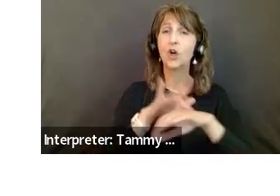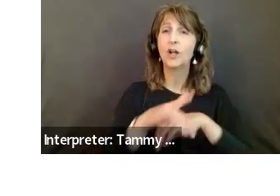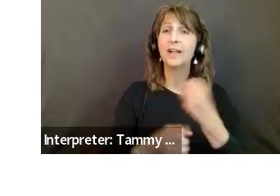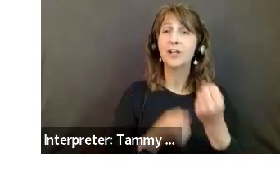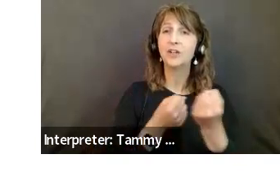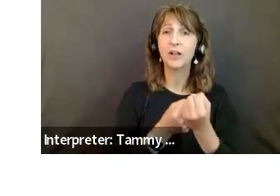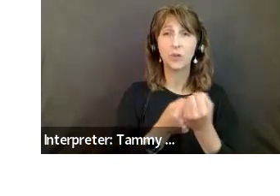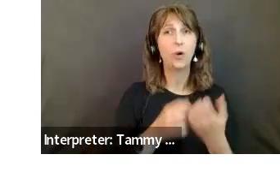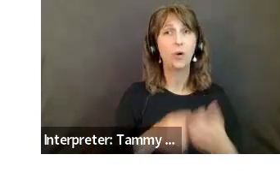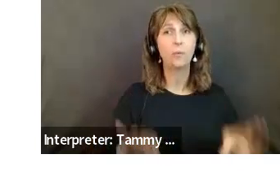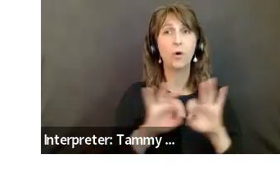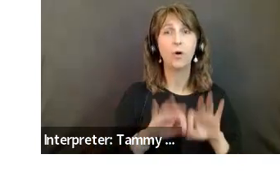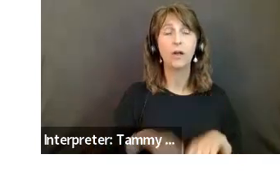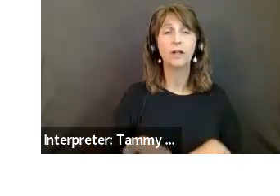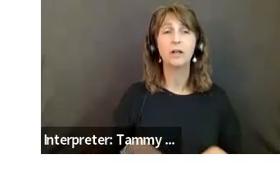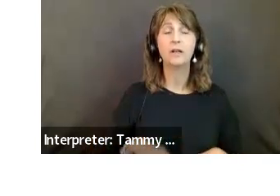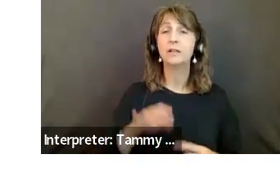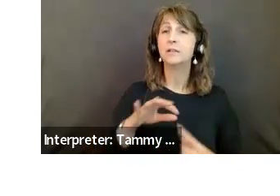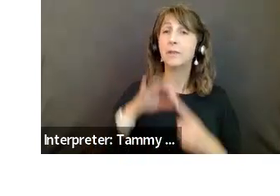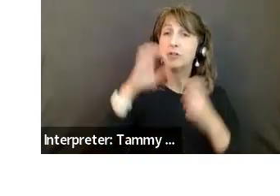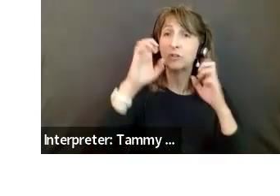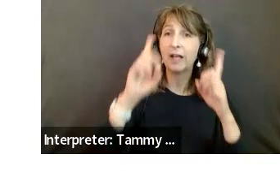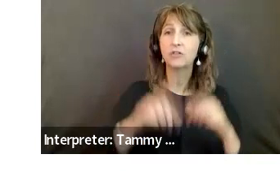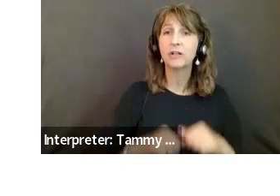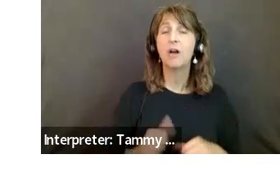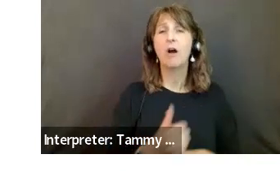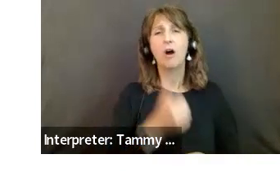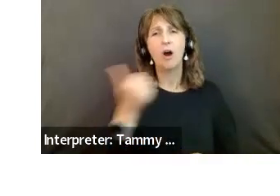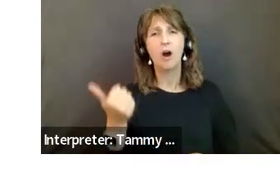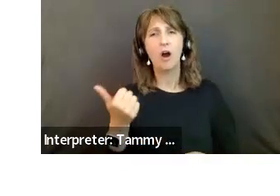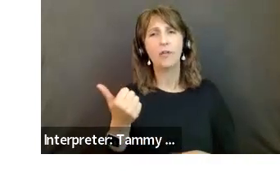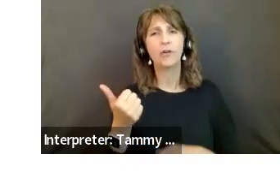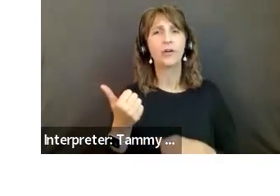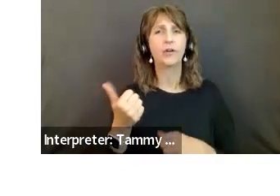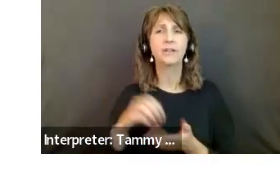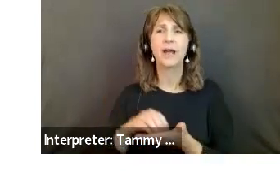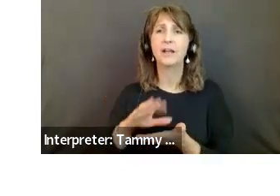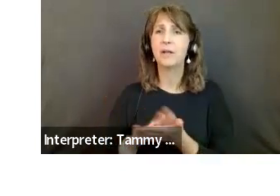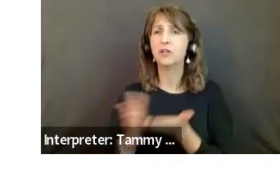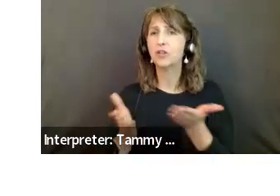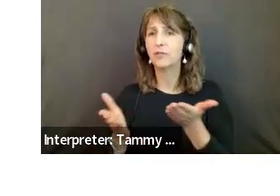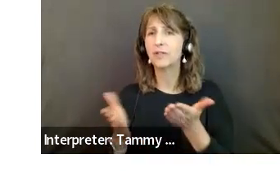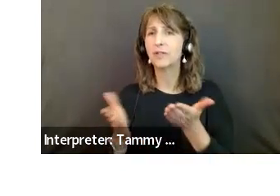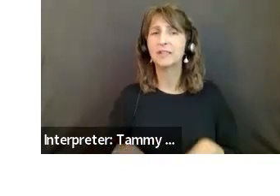intervention and special education, and he got other government services, and we have SSI.